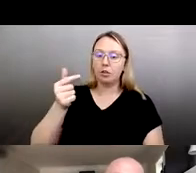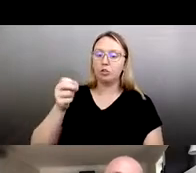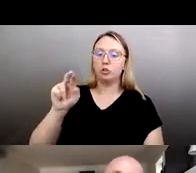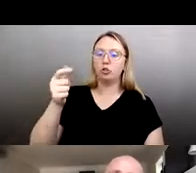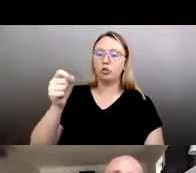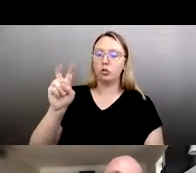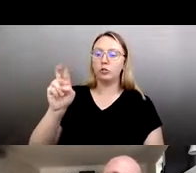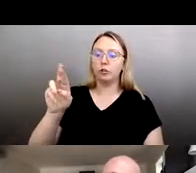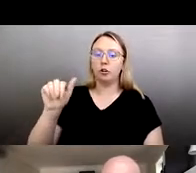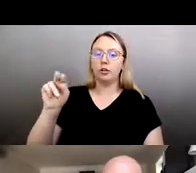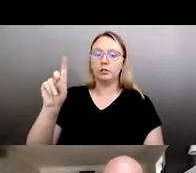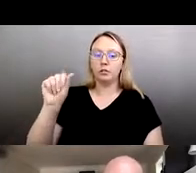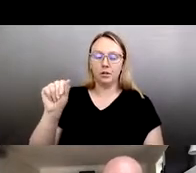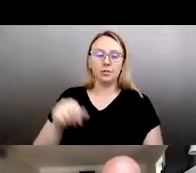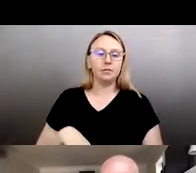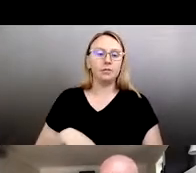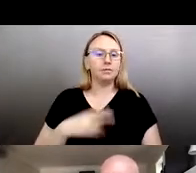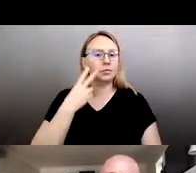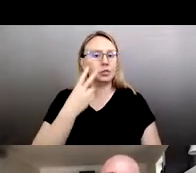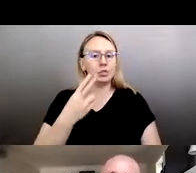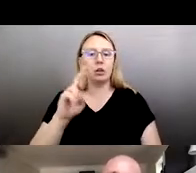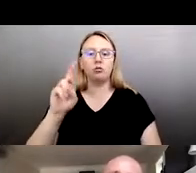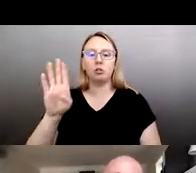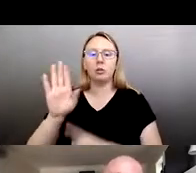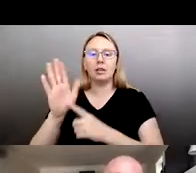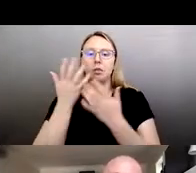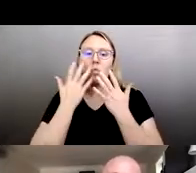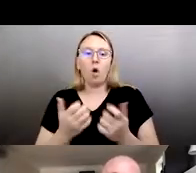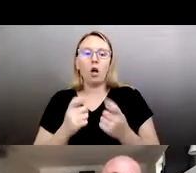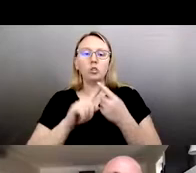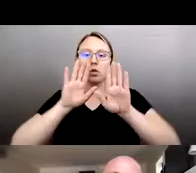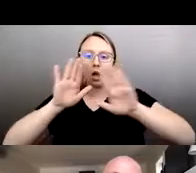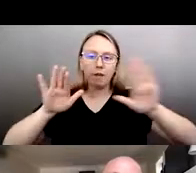immediately see Roger's interest in covering every surface of the wall with objects.